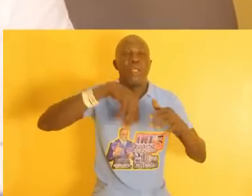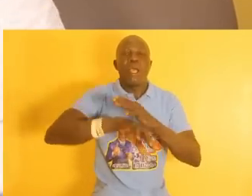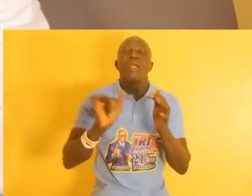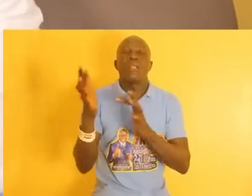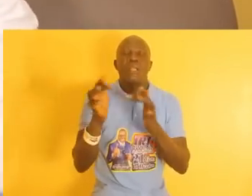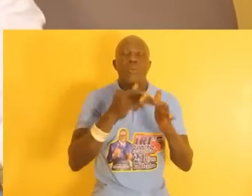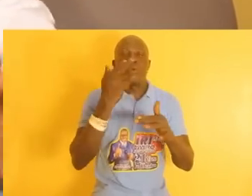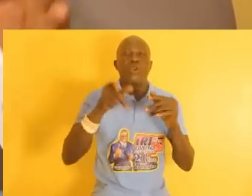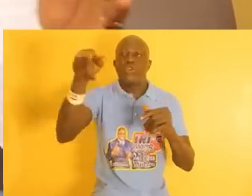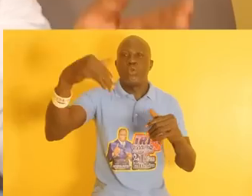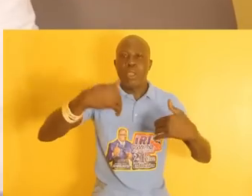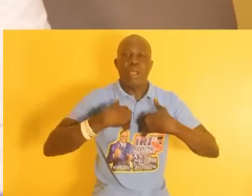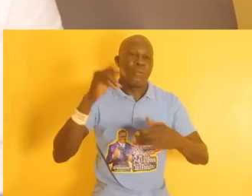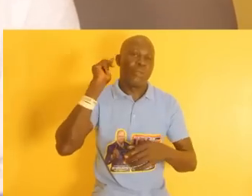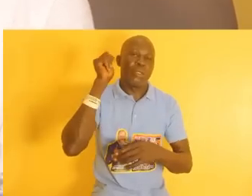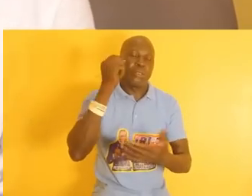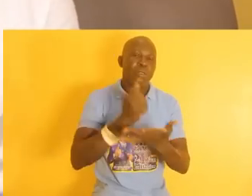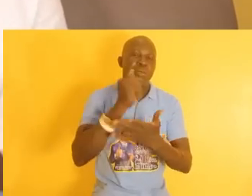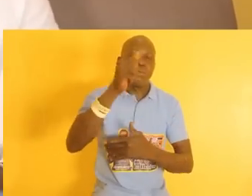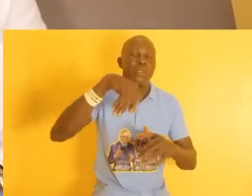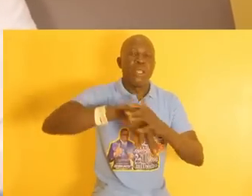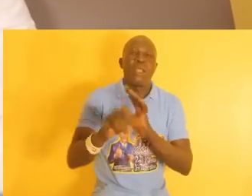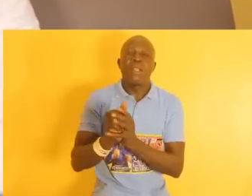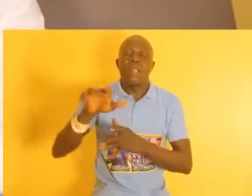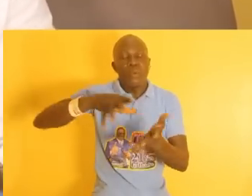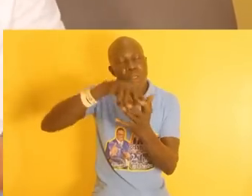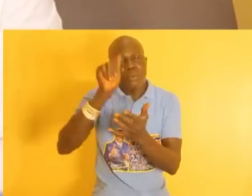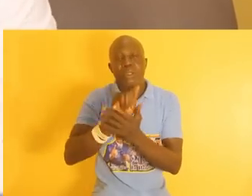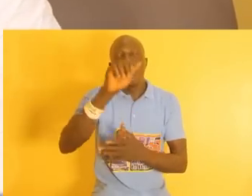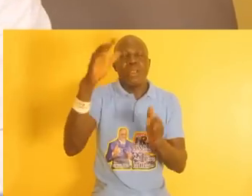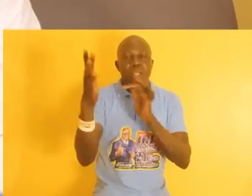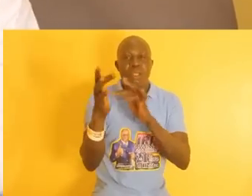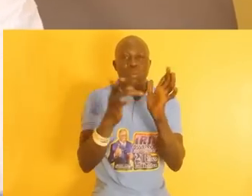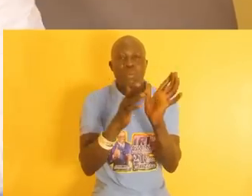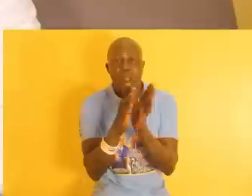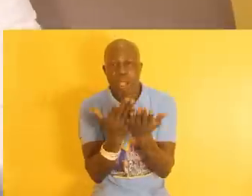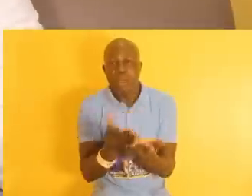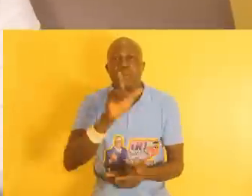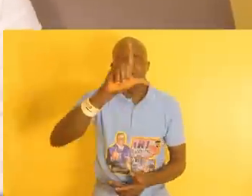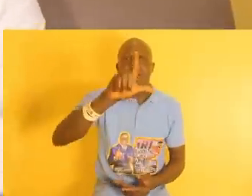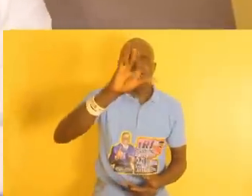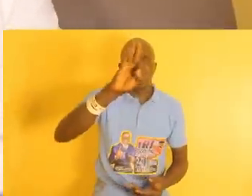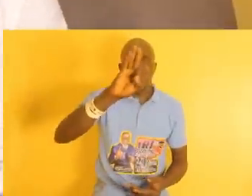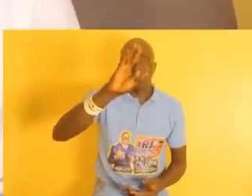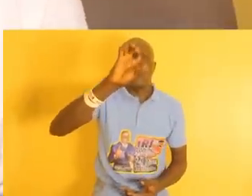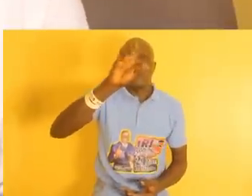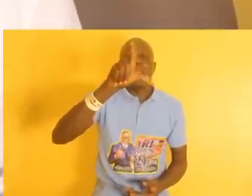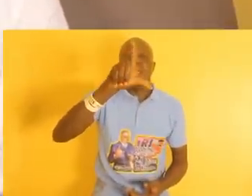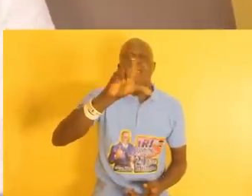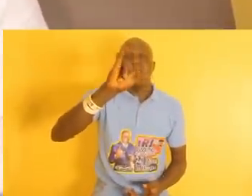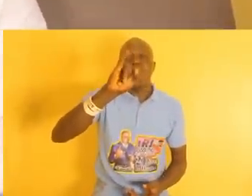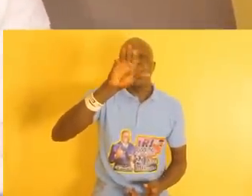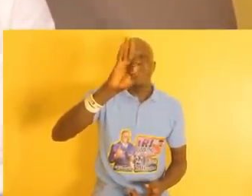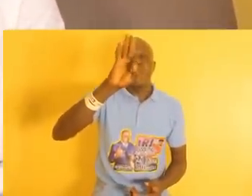Jesus. Have testimony. Let's look at the Bible. Book of Leviticus